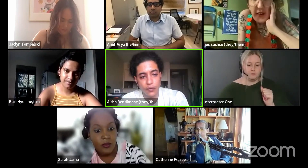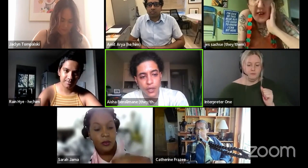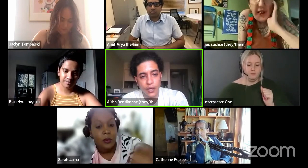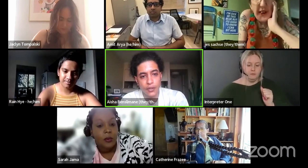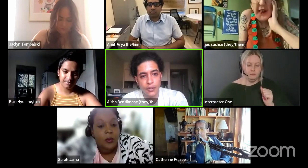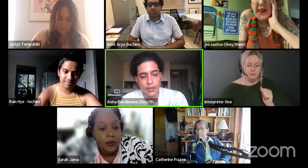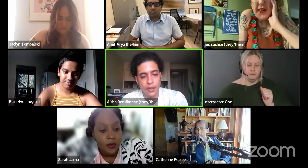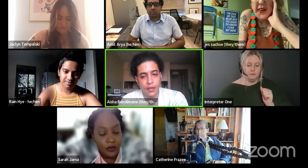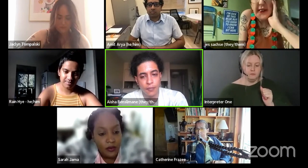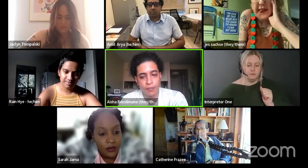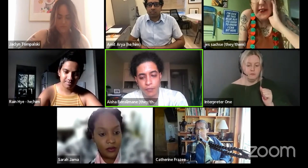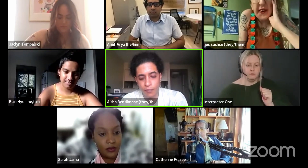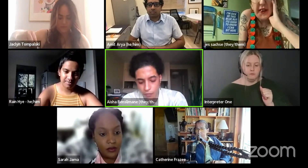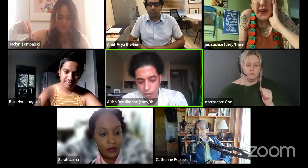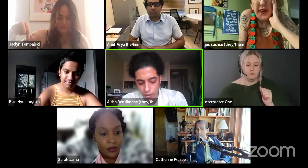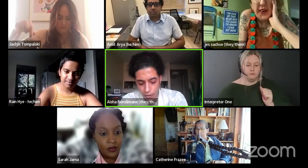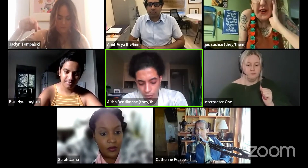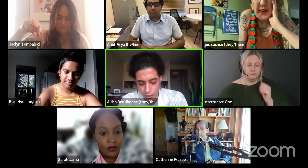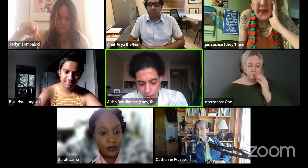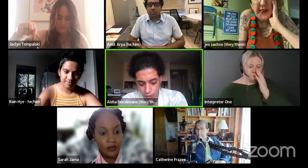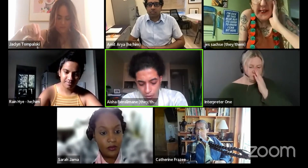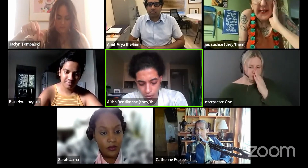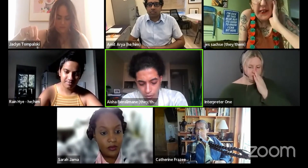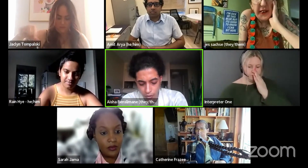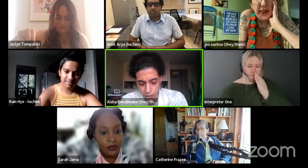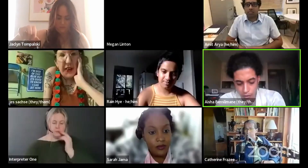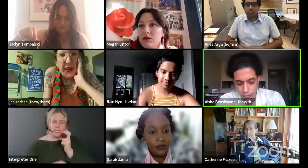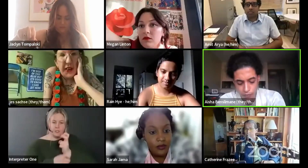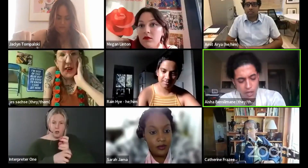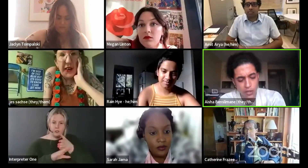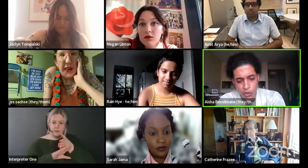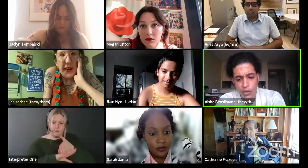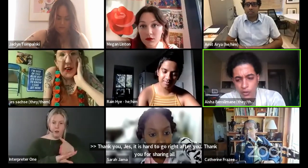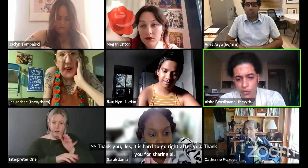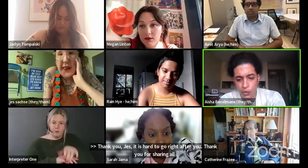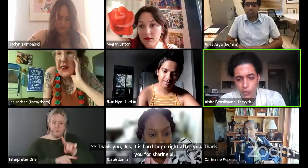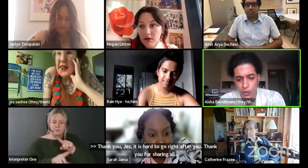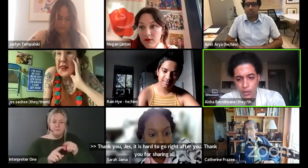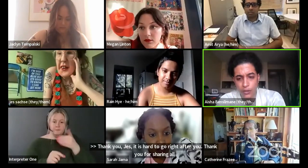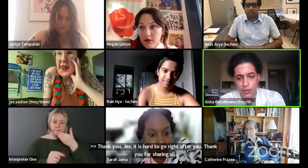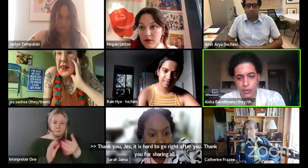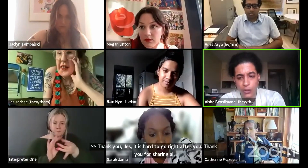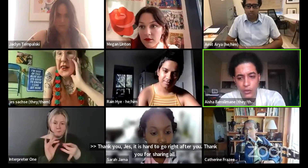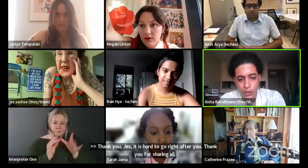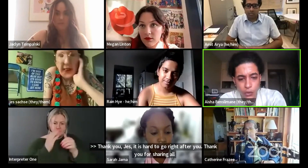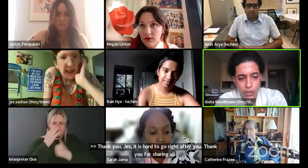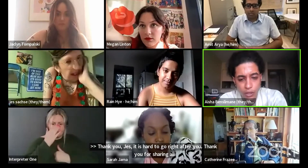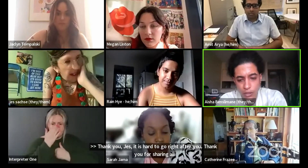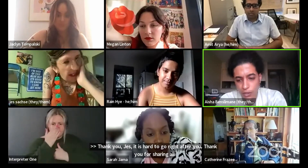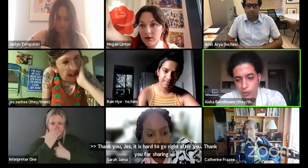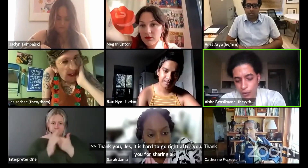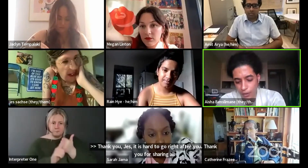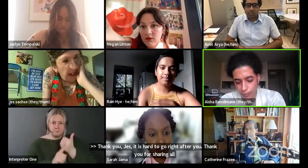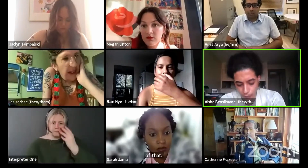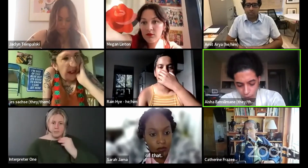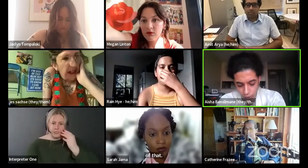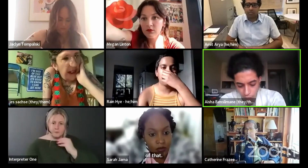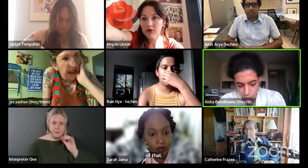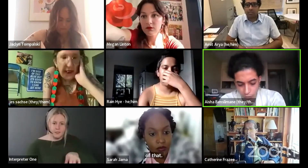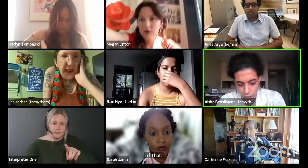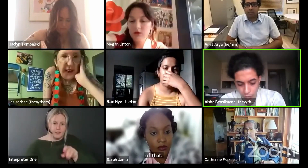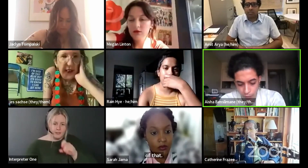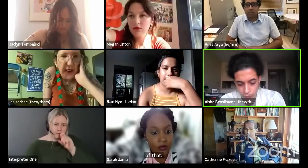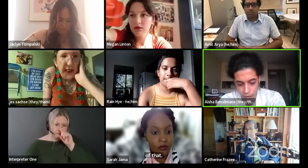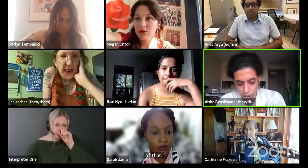sharing all of that. Yeah, yeah. Sorry you had to go through those things. Like